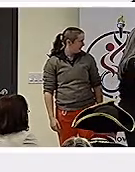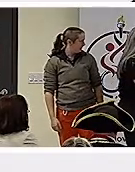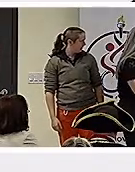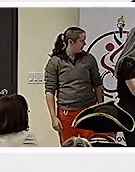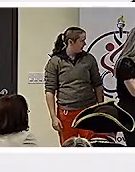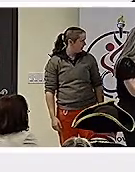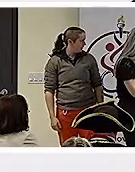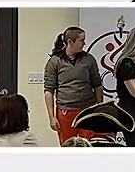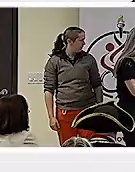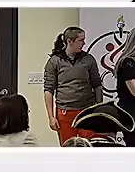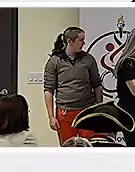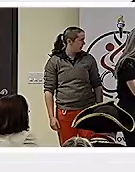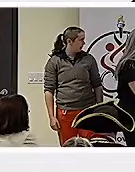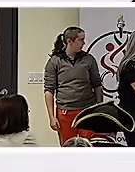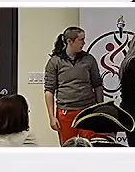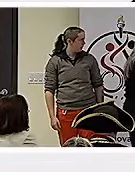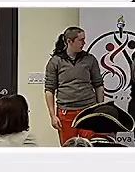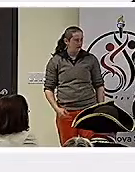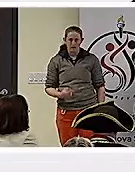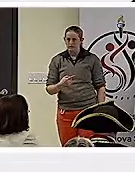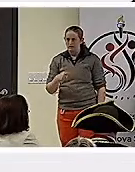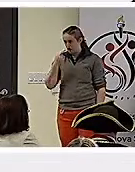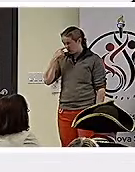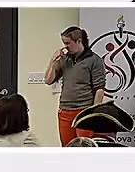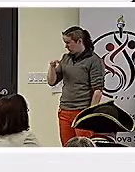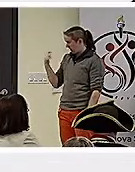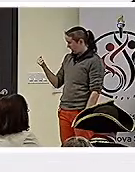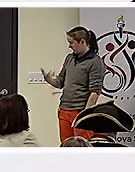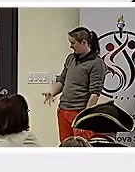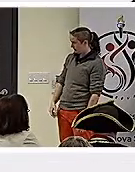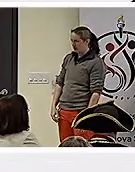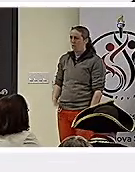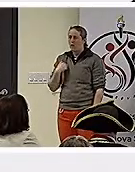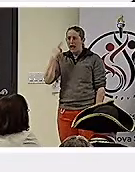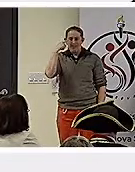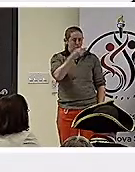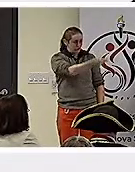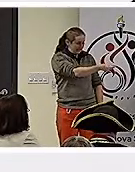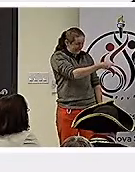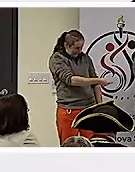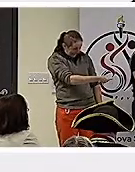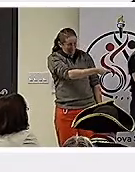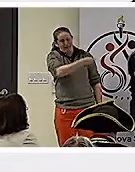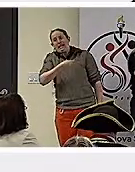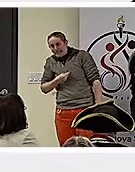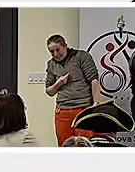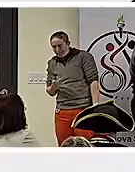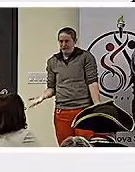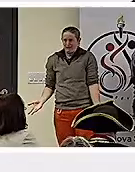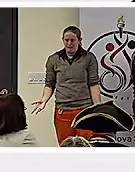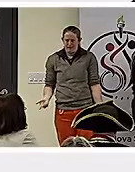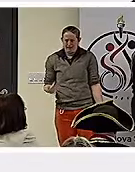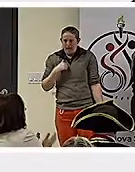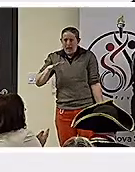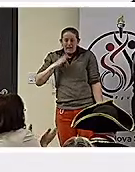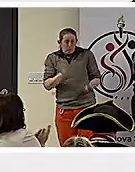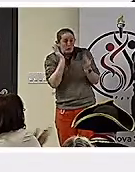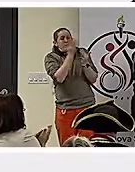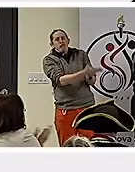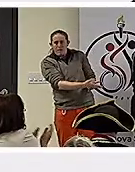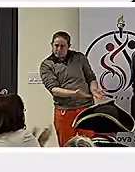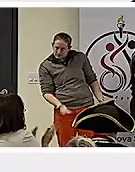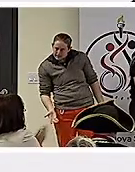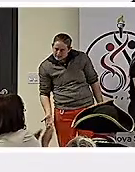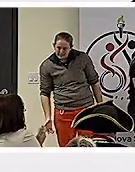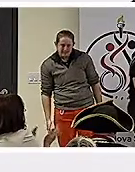going to take this as well. Can you carry that? Oh, for I thought he was going to give it to you and then to me. Well, I can. I don't want to interrupt the flow. I don't